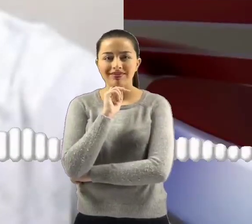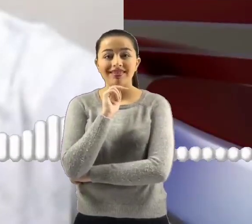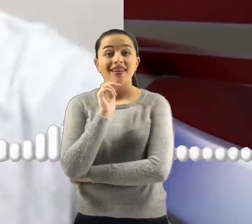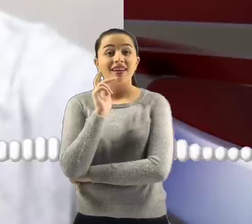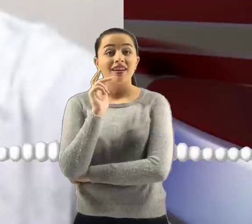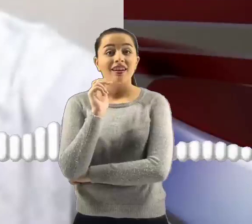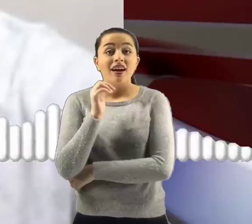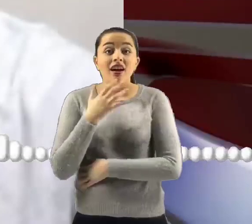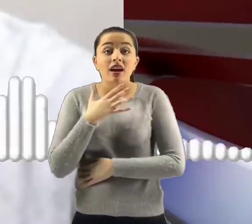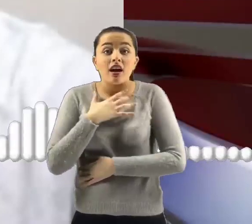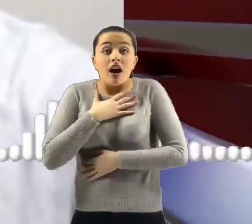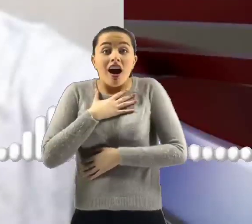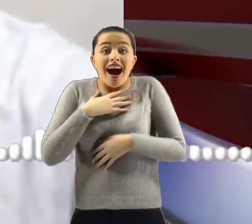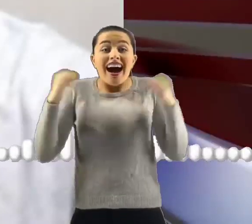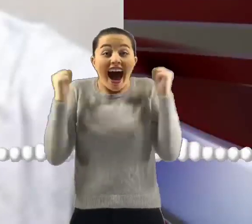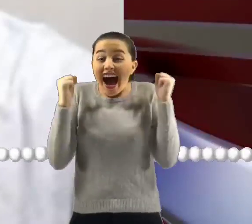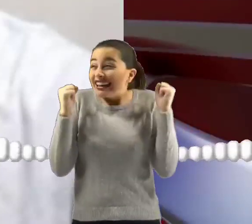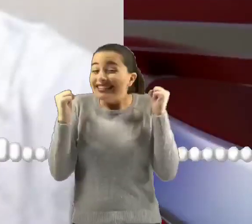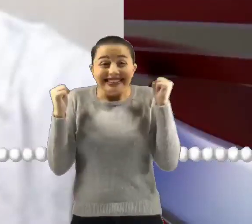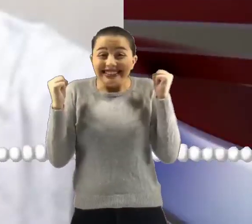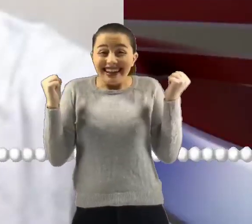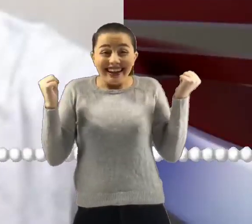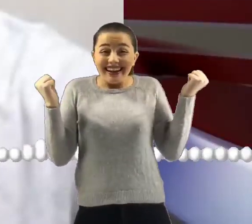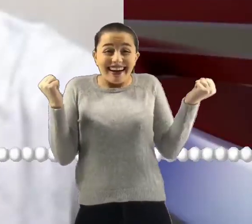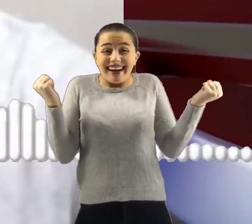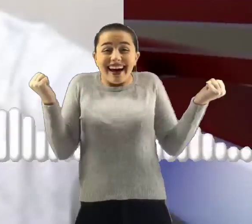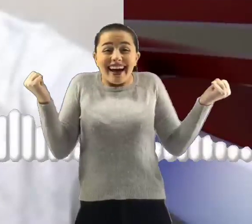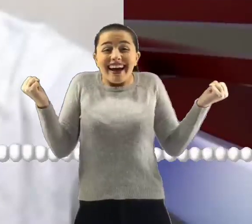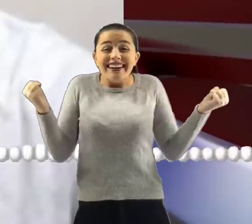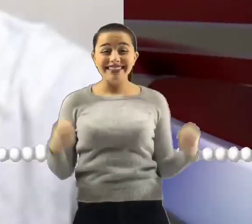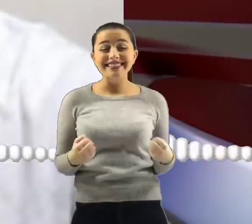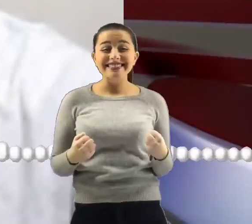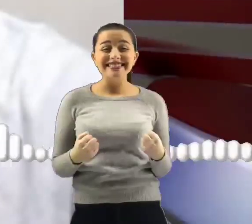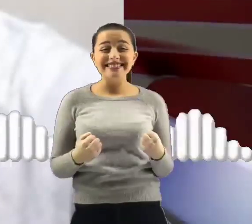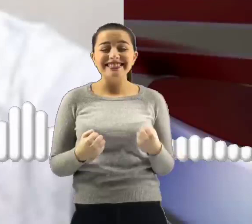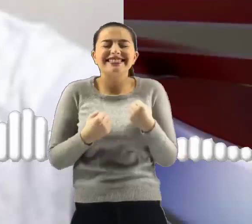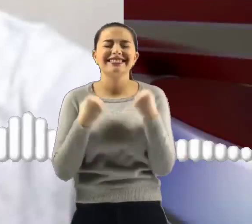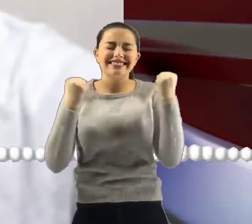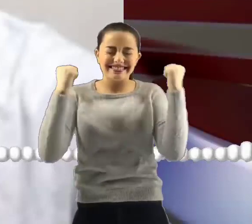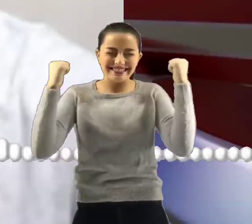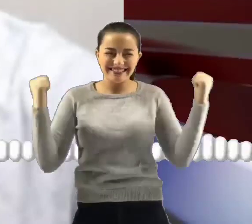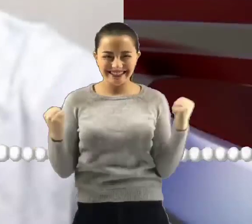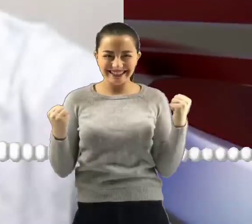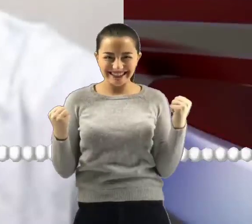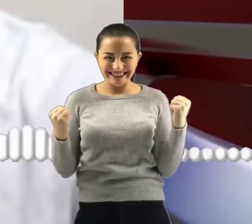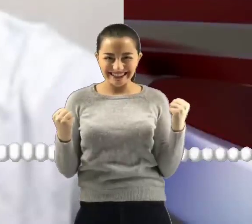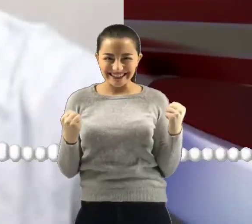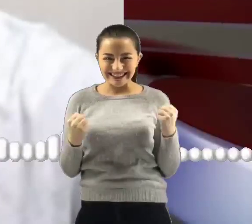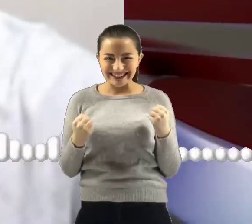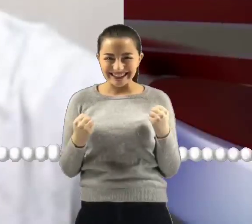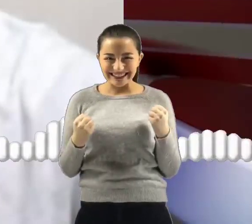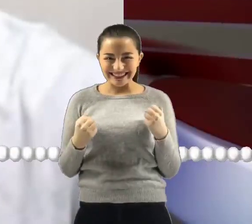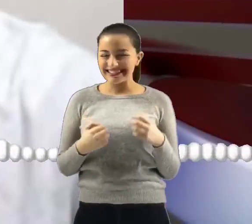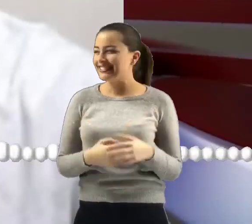na-ajụ ụfọdụ ndị be anyị, na-asịkwa ha, kedu ka ọya adịkwa sị na Peter Obi haziri ife niile a? Anyị mara Peter